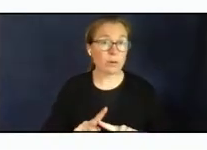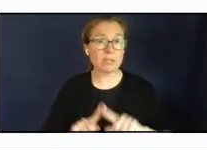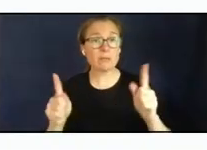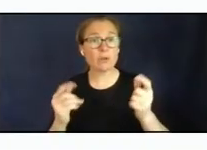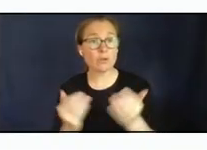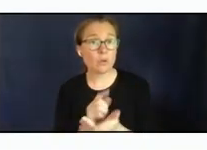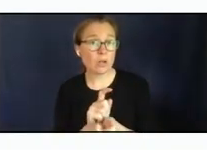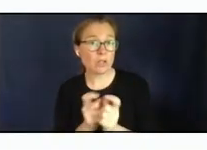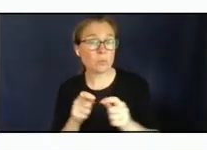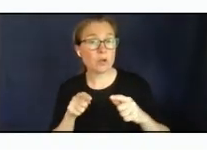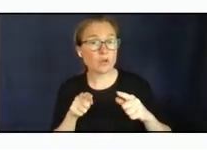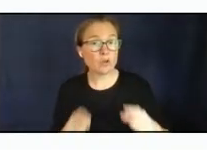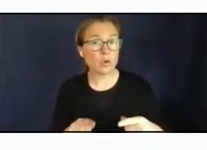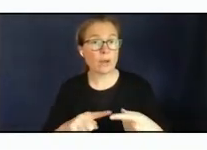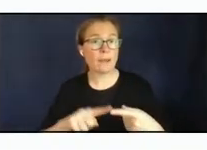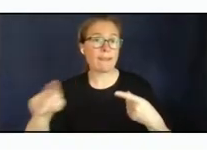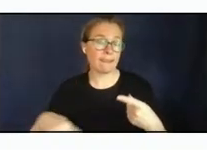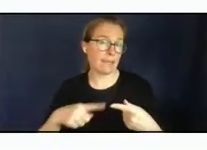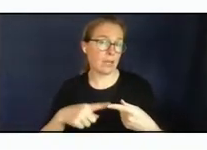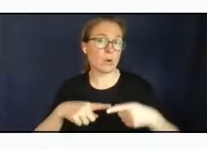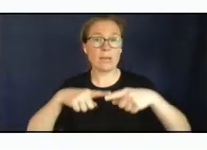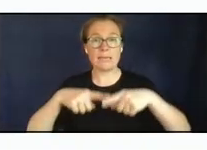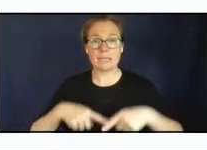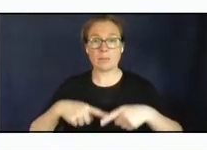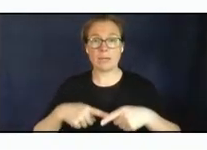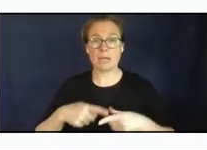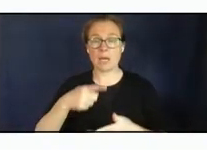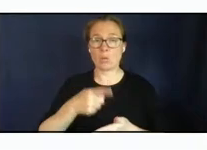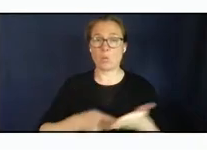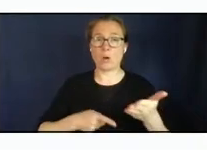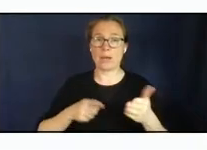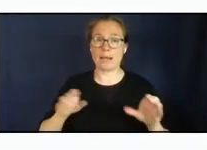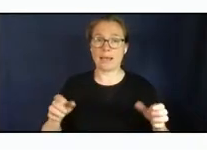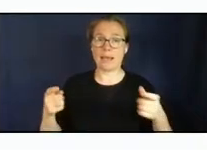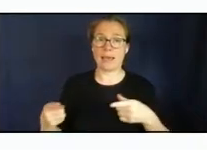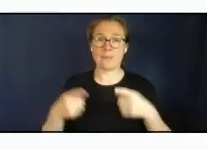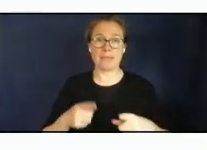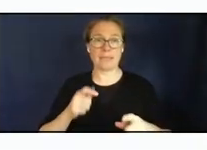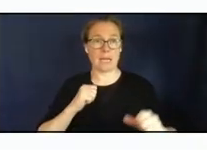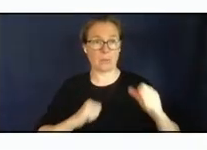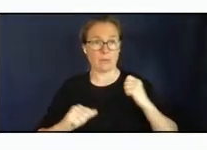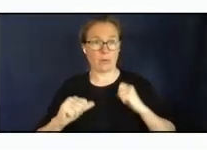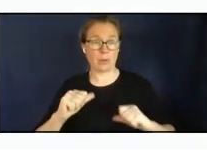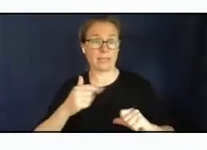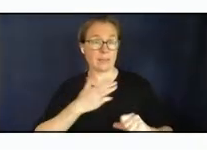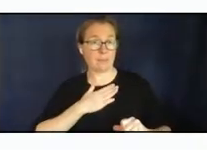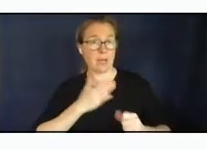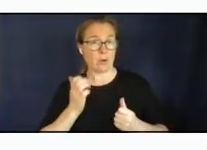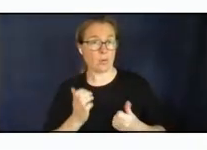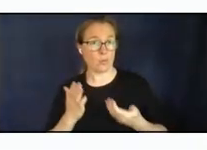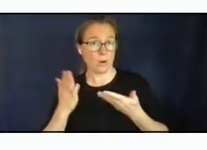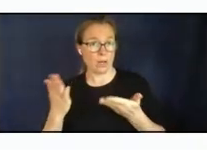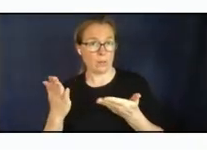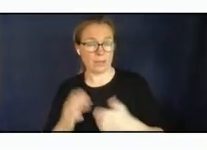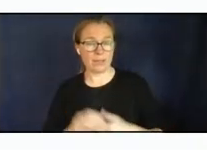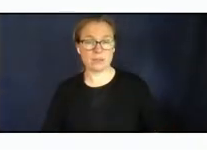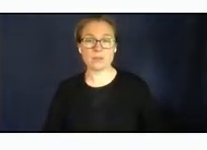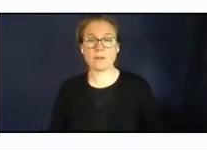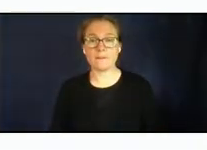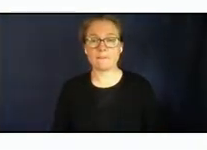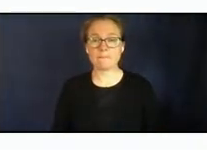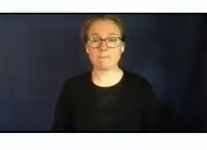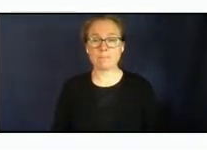year based on the performance. So that would be my recommendation. Yeah, and I'd say that I think that